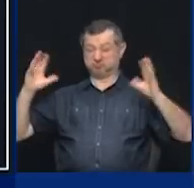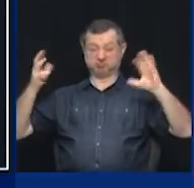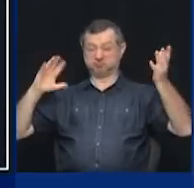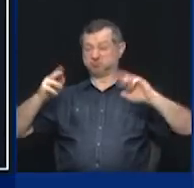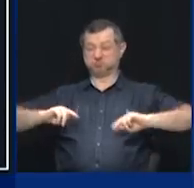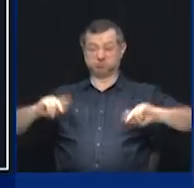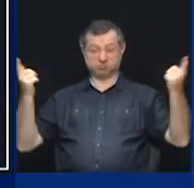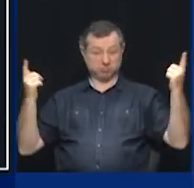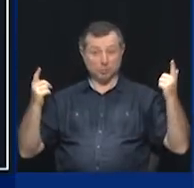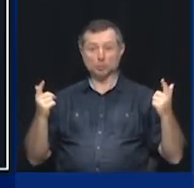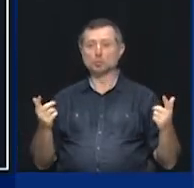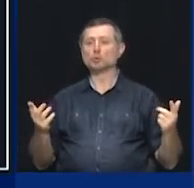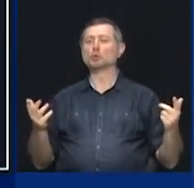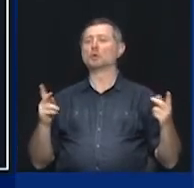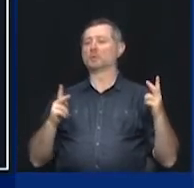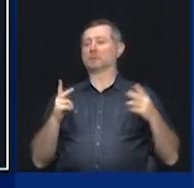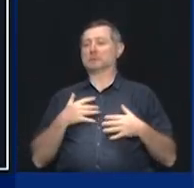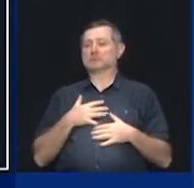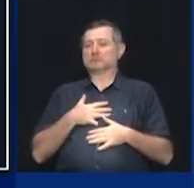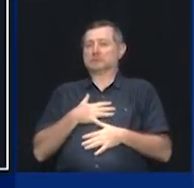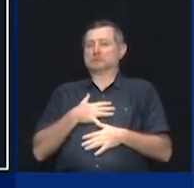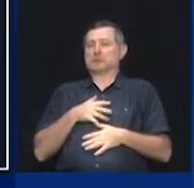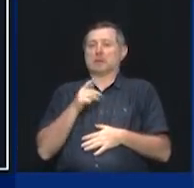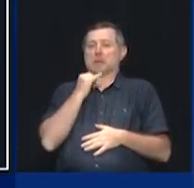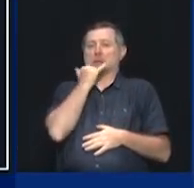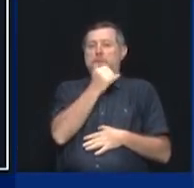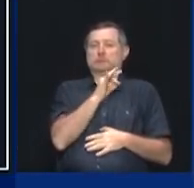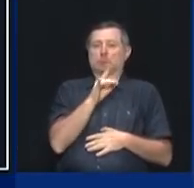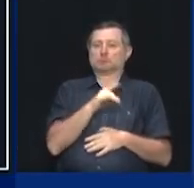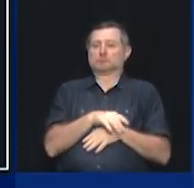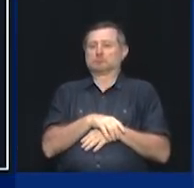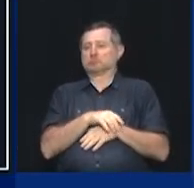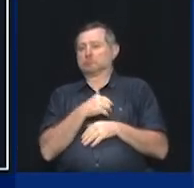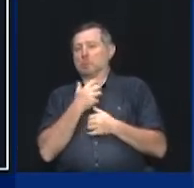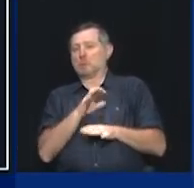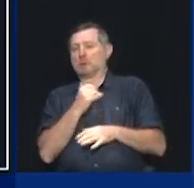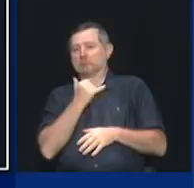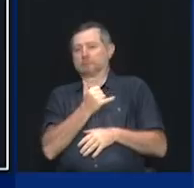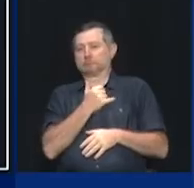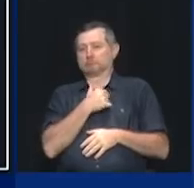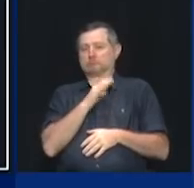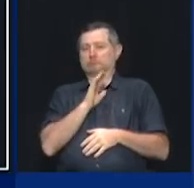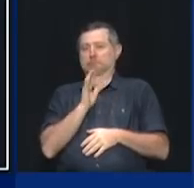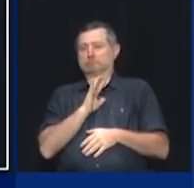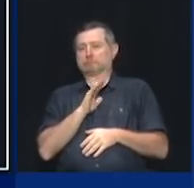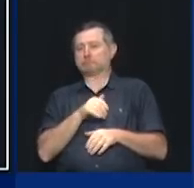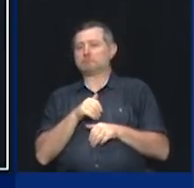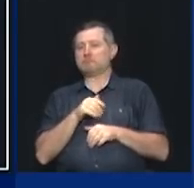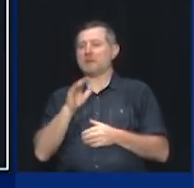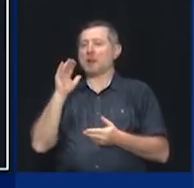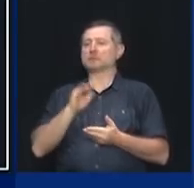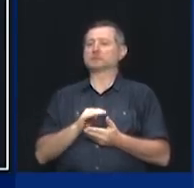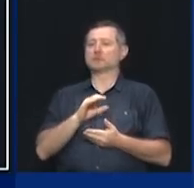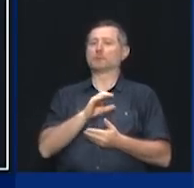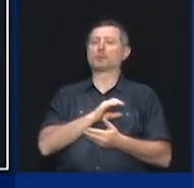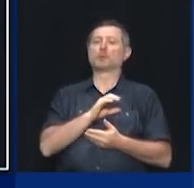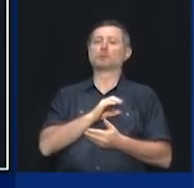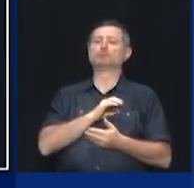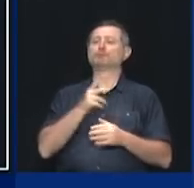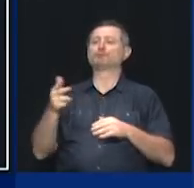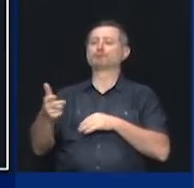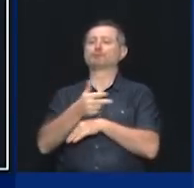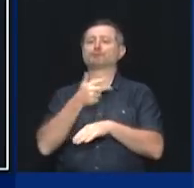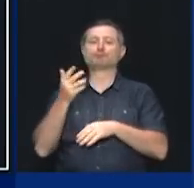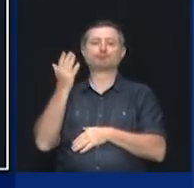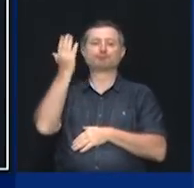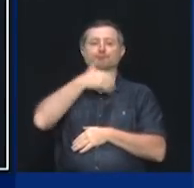911 calls, fewer police doing patrols in the neighborhood. You see gun